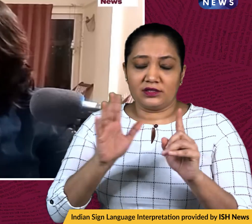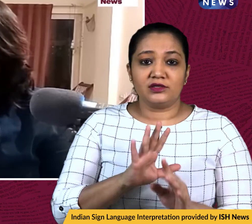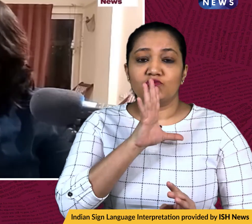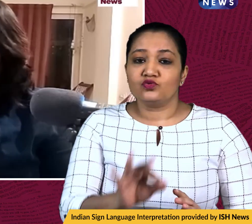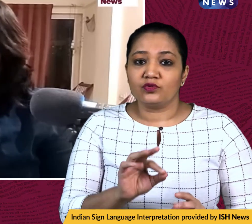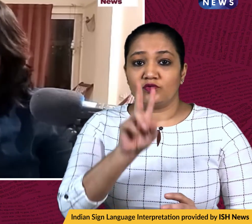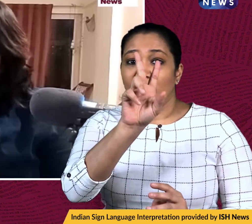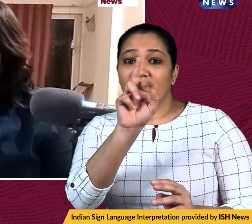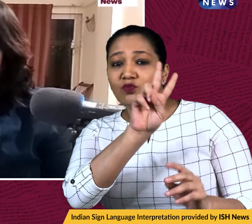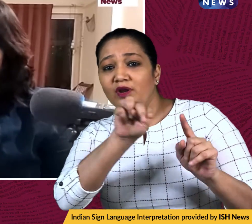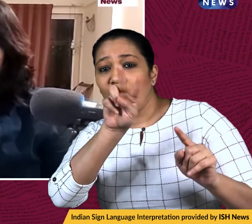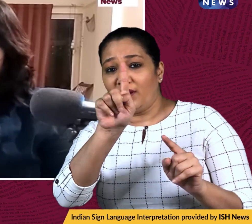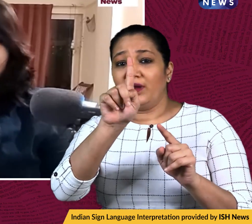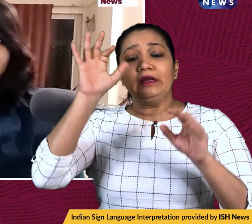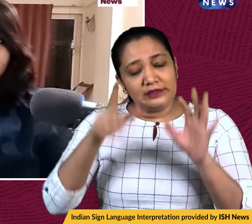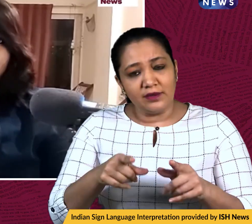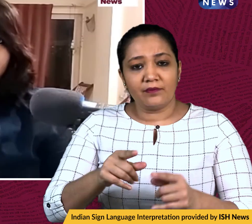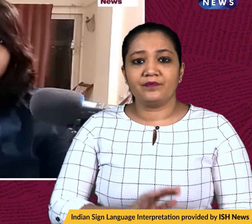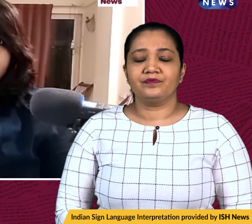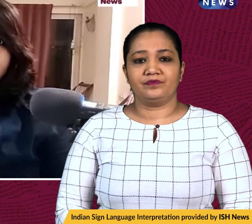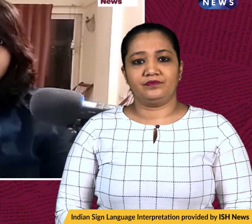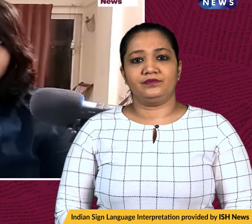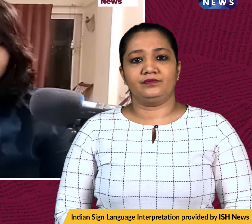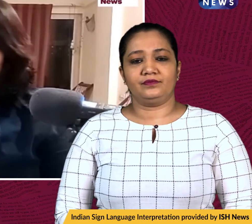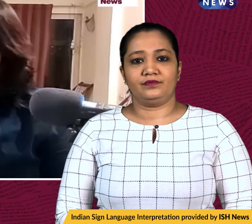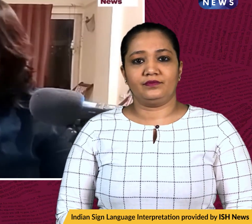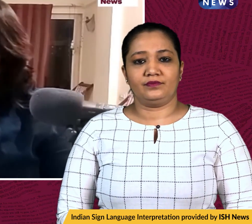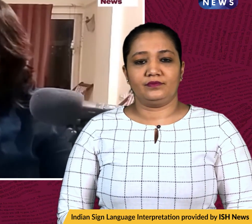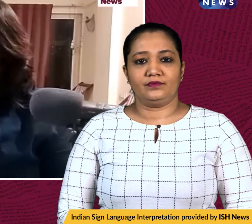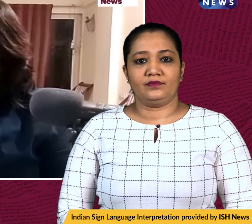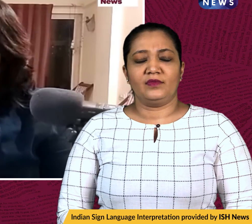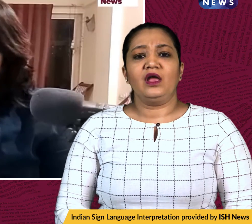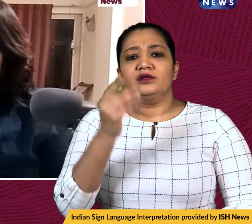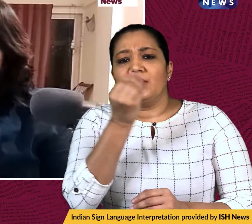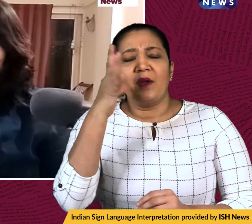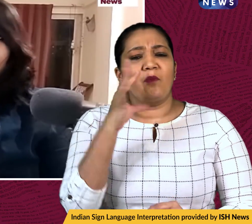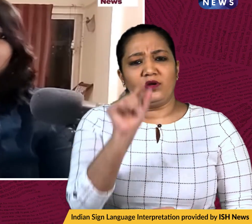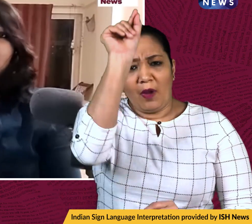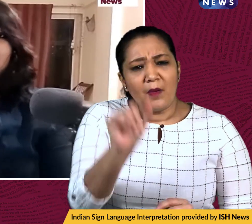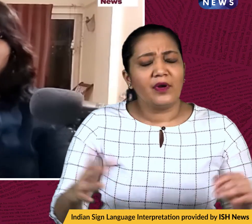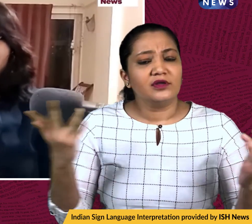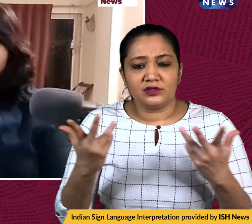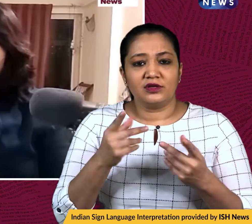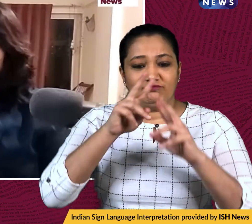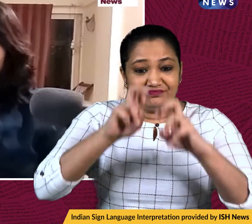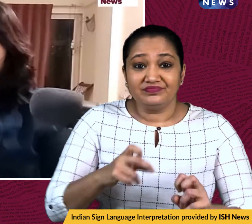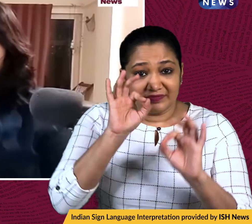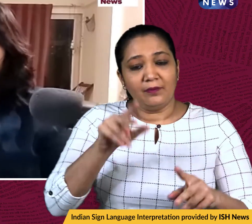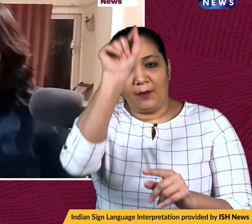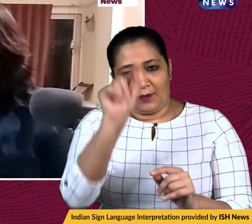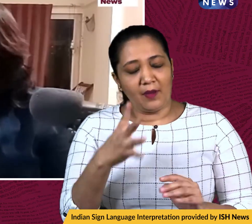in 2020-21, even though the health impact was more severe. Now, I'll also tell you a couple of highlights from this economic